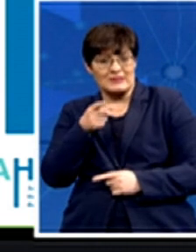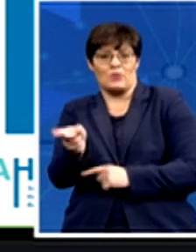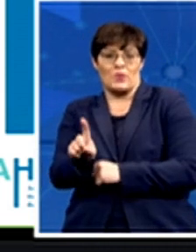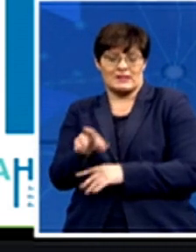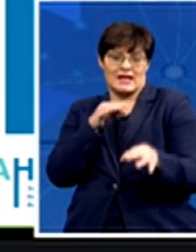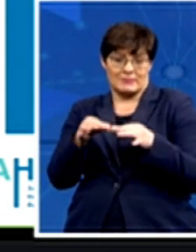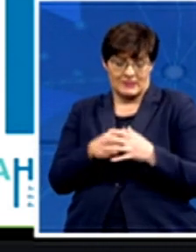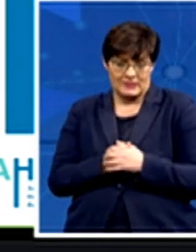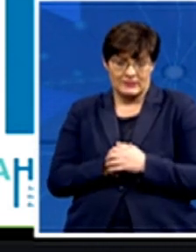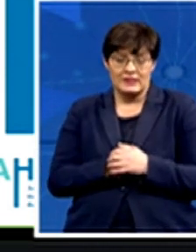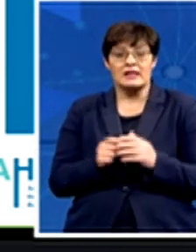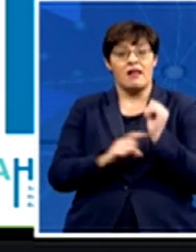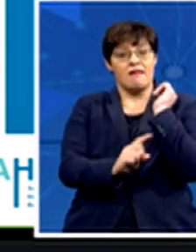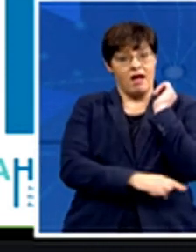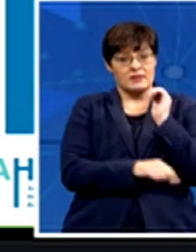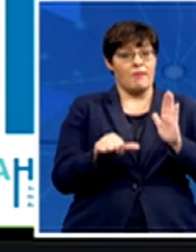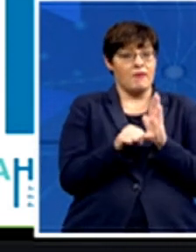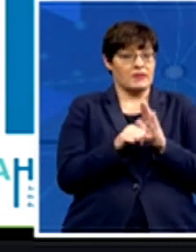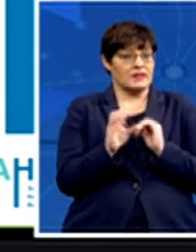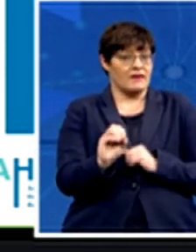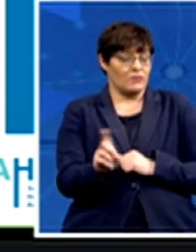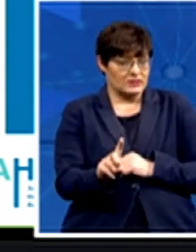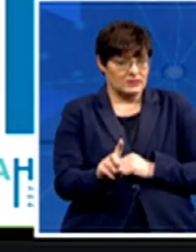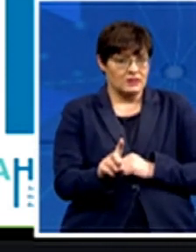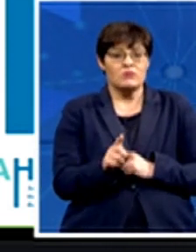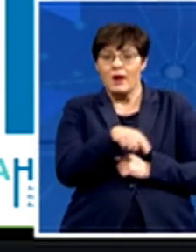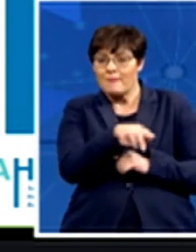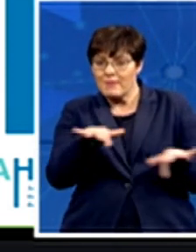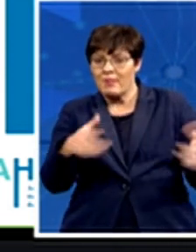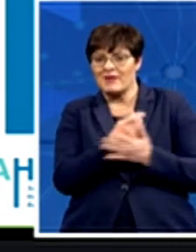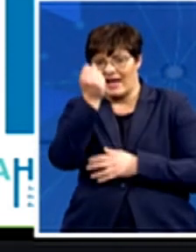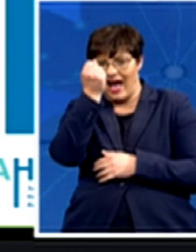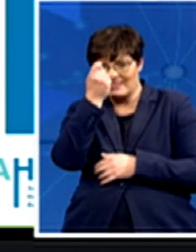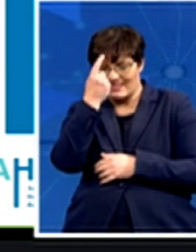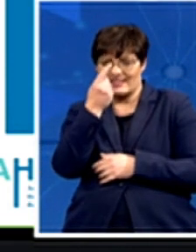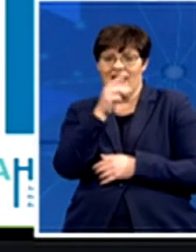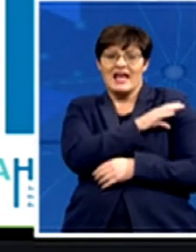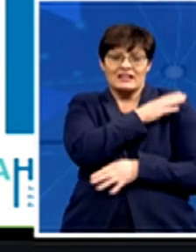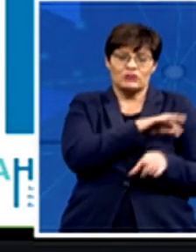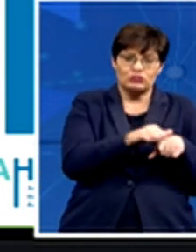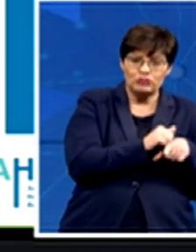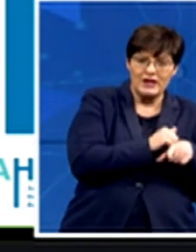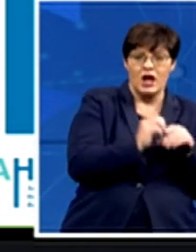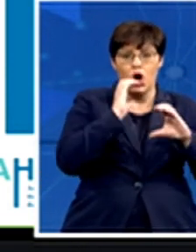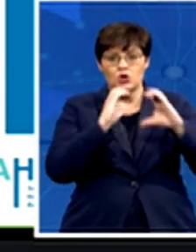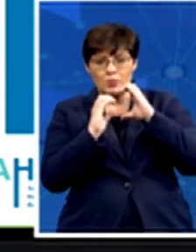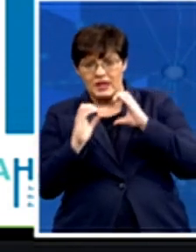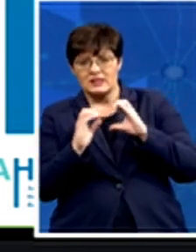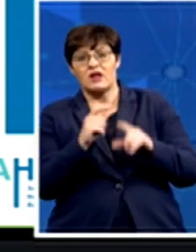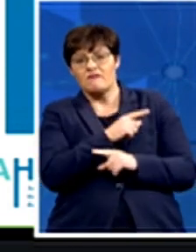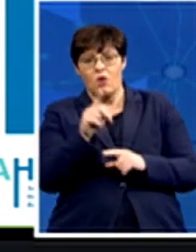important, is to promote understanding, clinical training, and effective communication to healthcare professionals and the public.